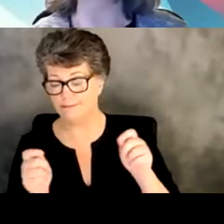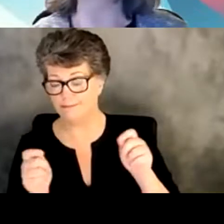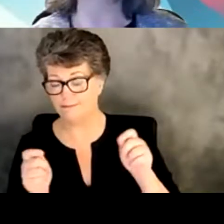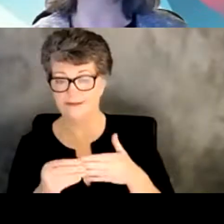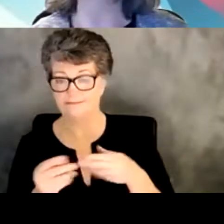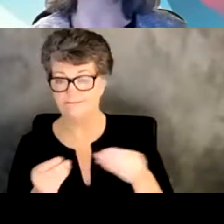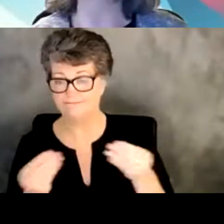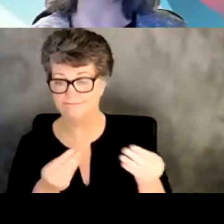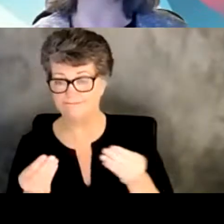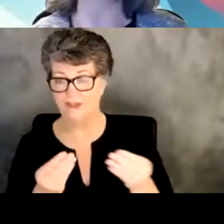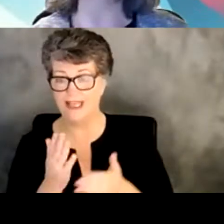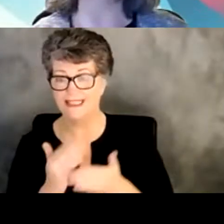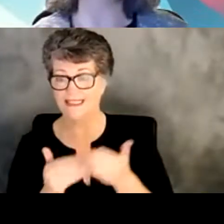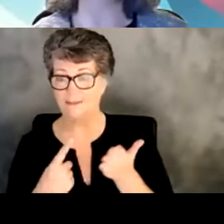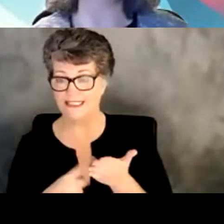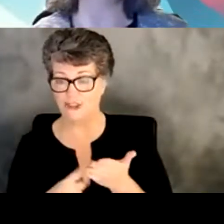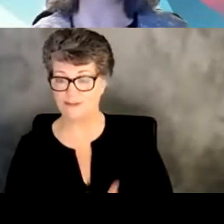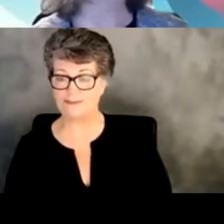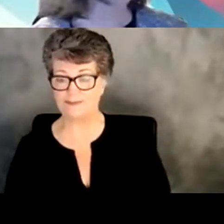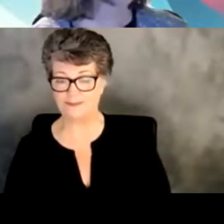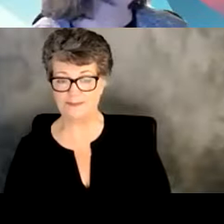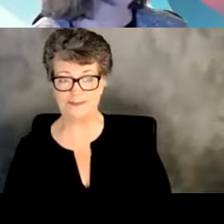some discussion.